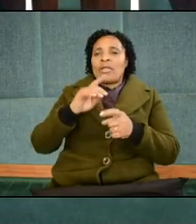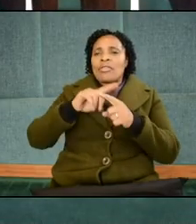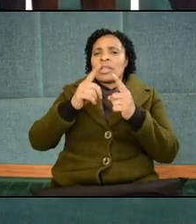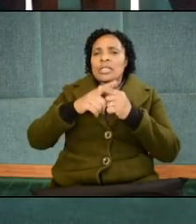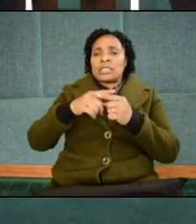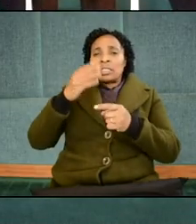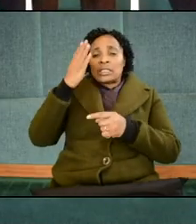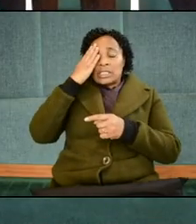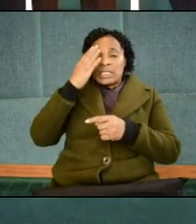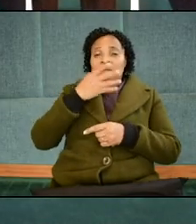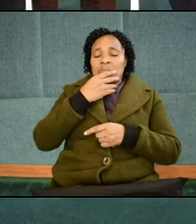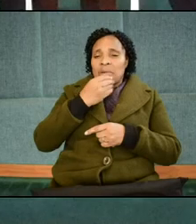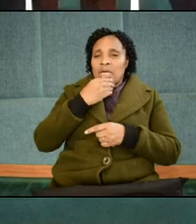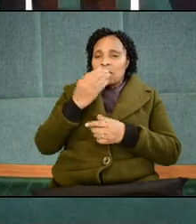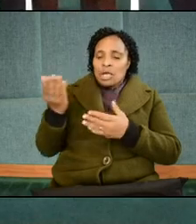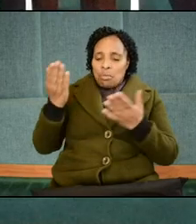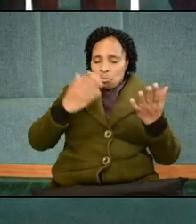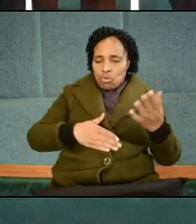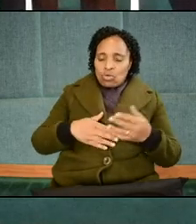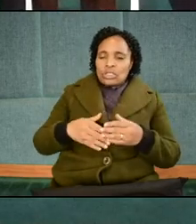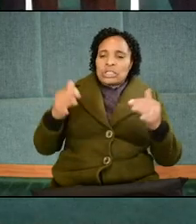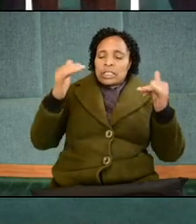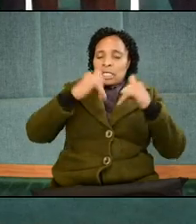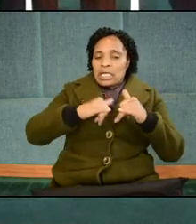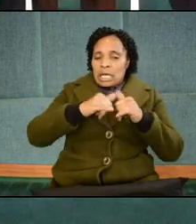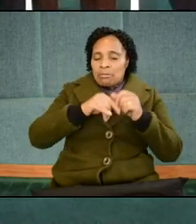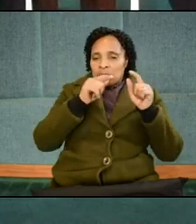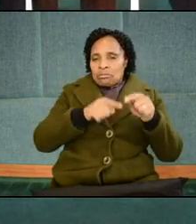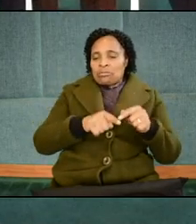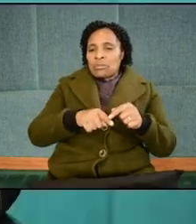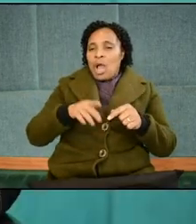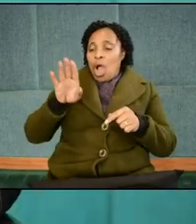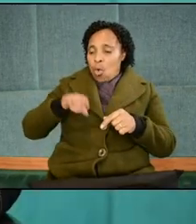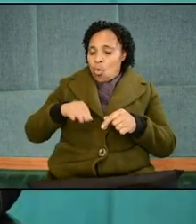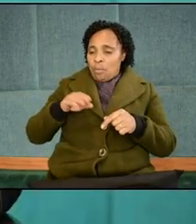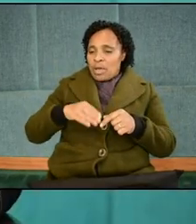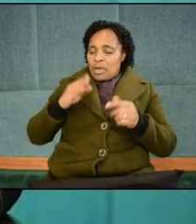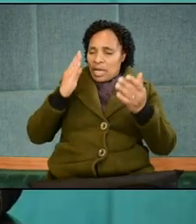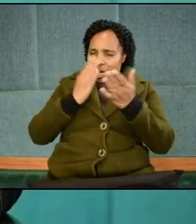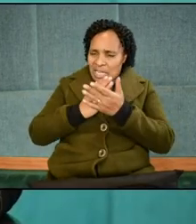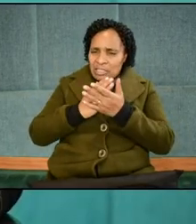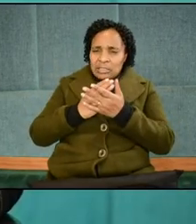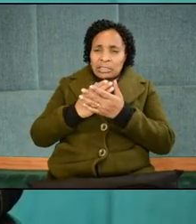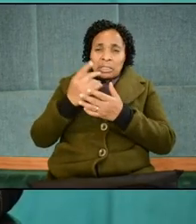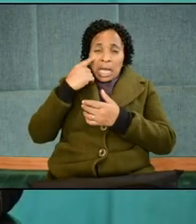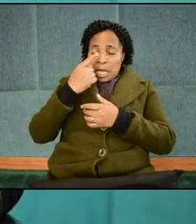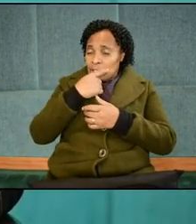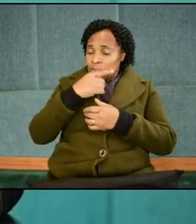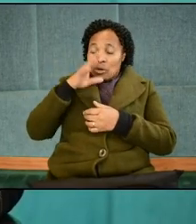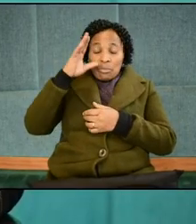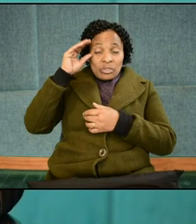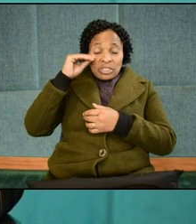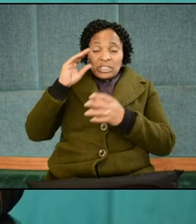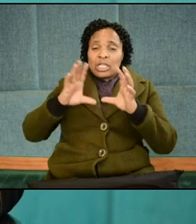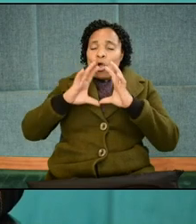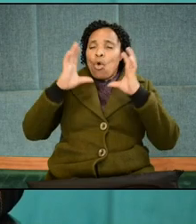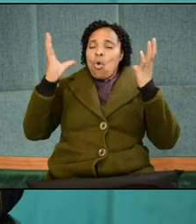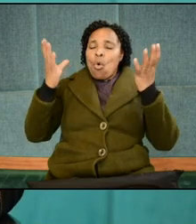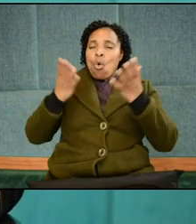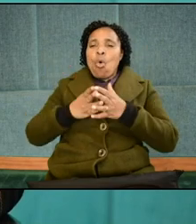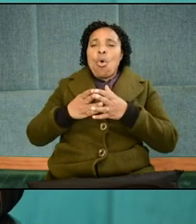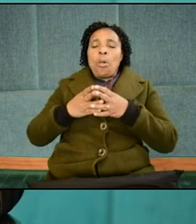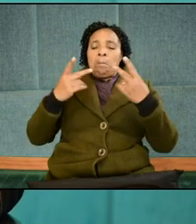An Israelite man brought into the camp a Midianite woman right before the eyes of Moses and the whole assembly